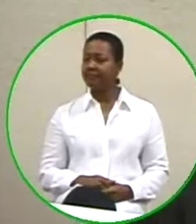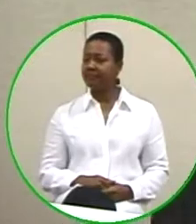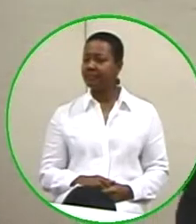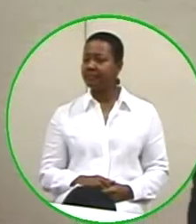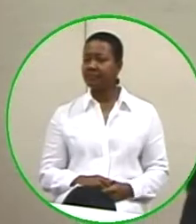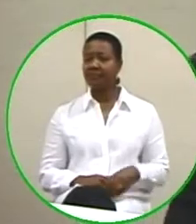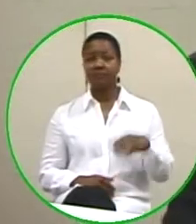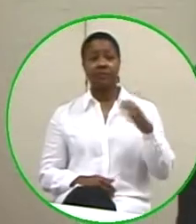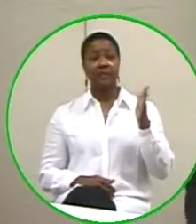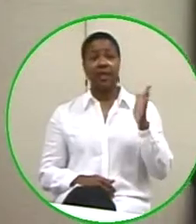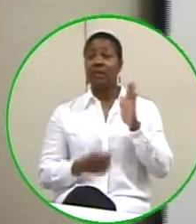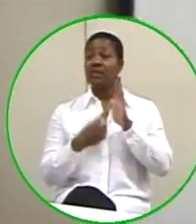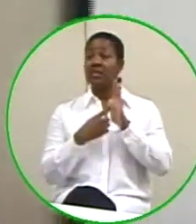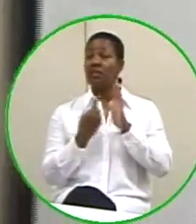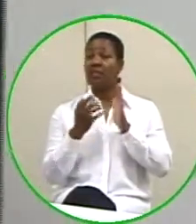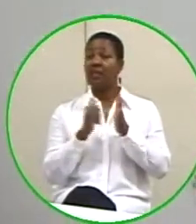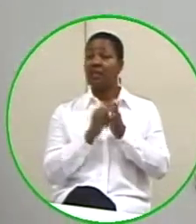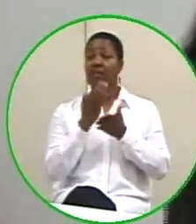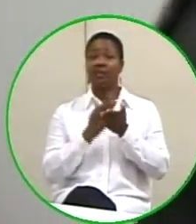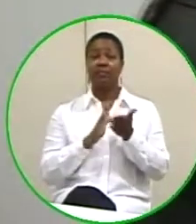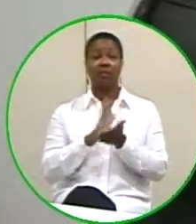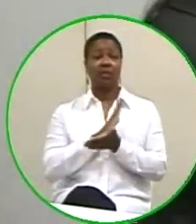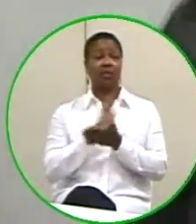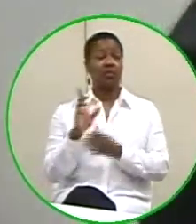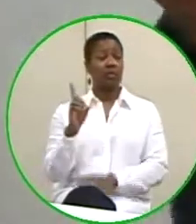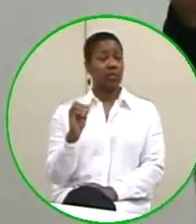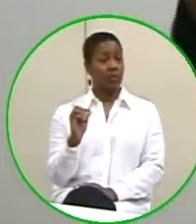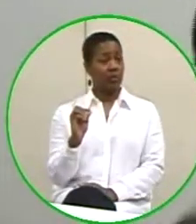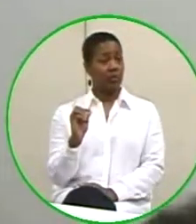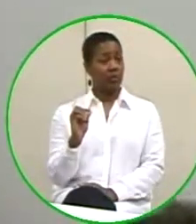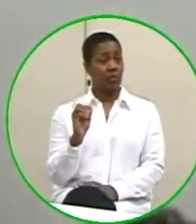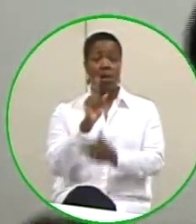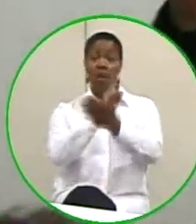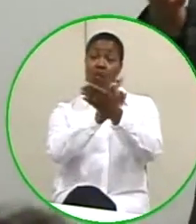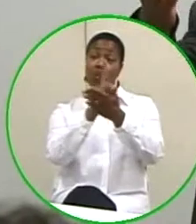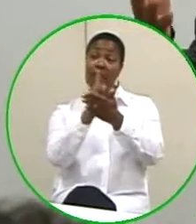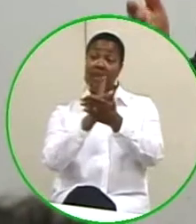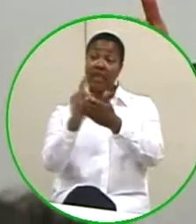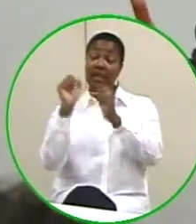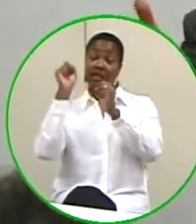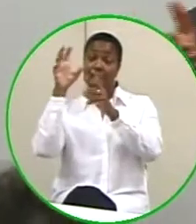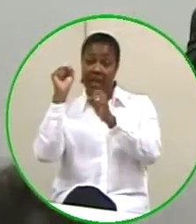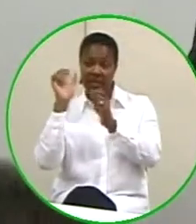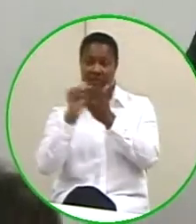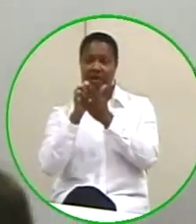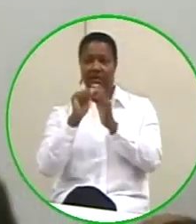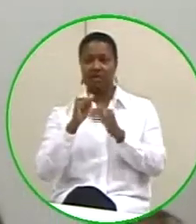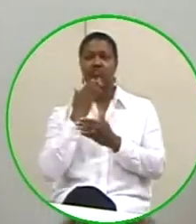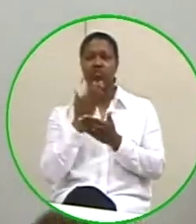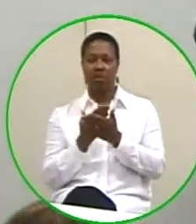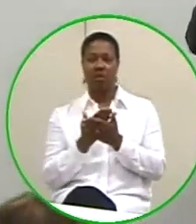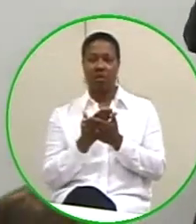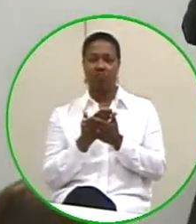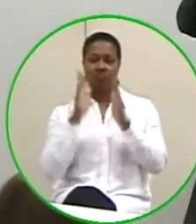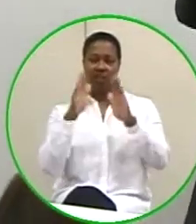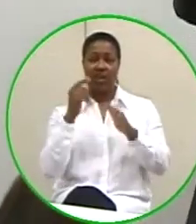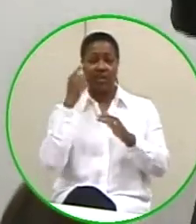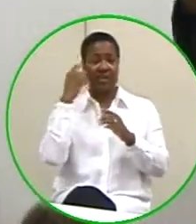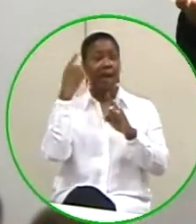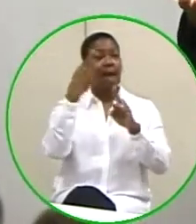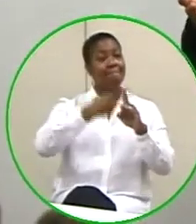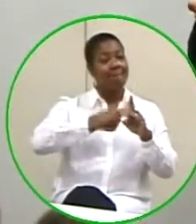This is an example of one thing that some schools do weekly is amazing. That's very, very impressive. I've seen it done monthly.